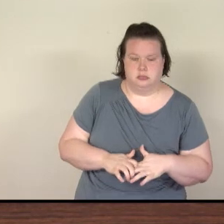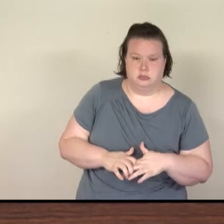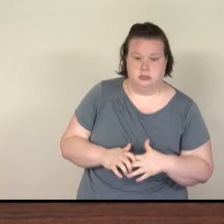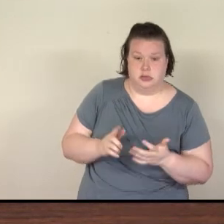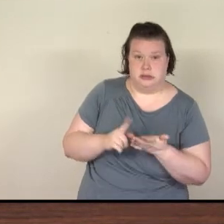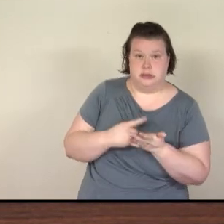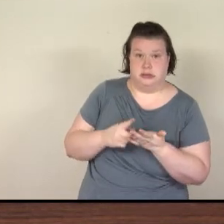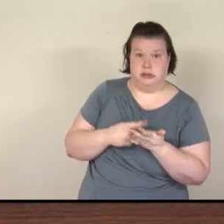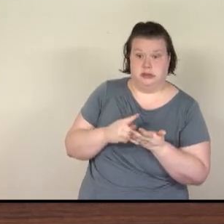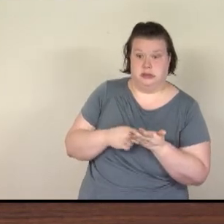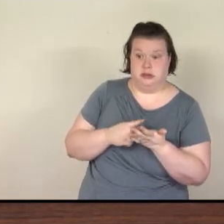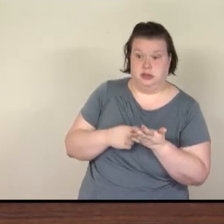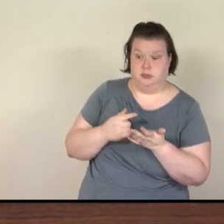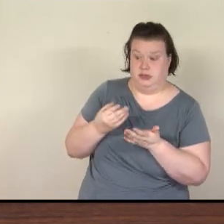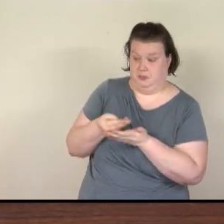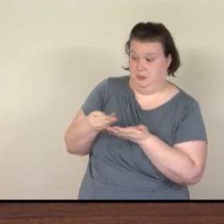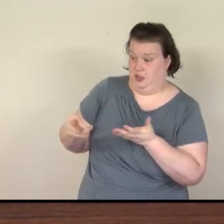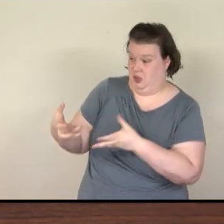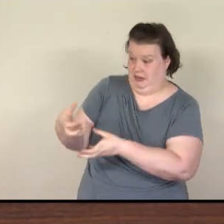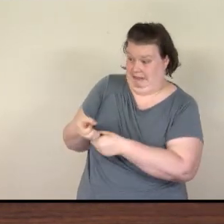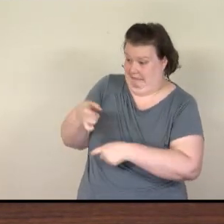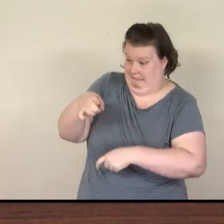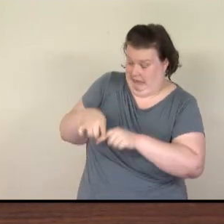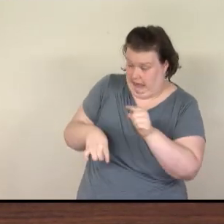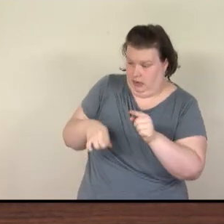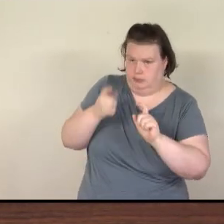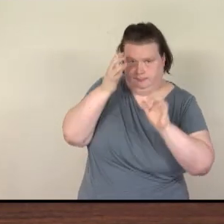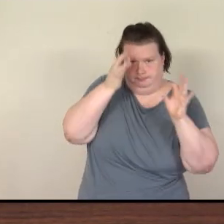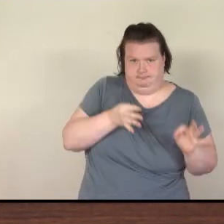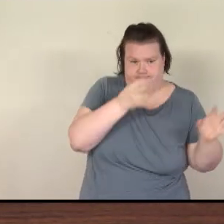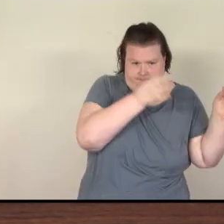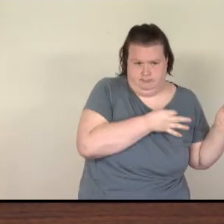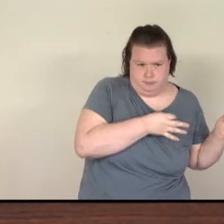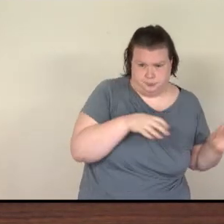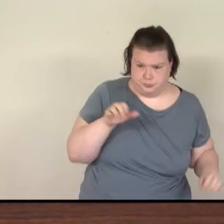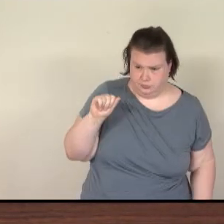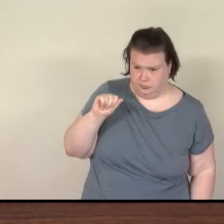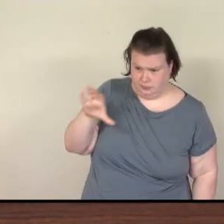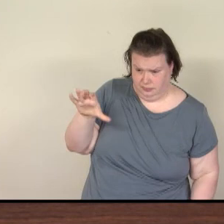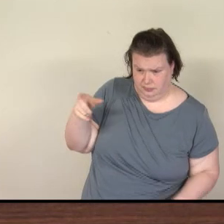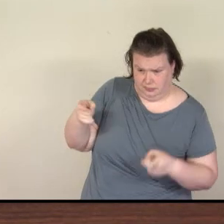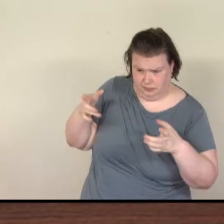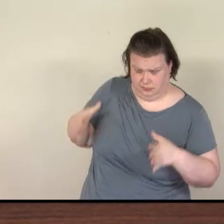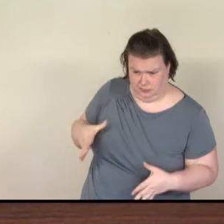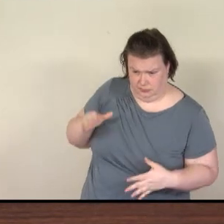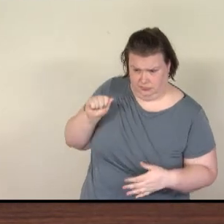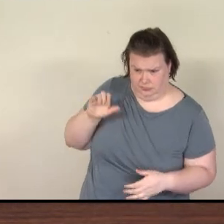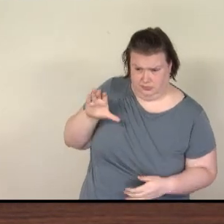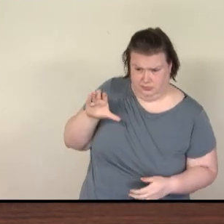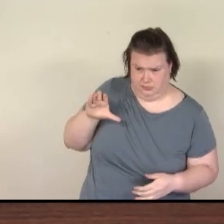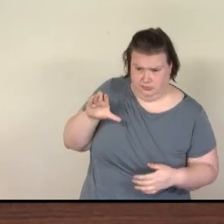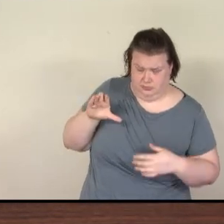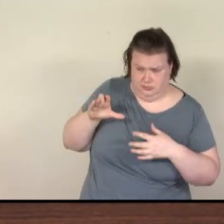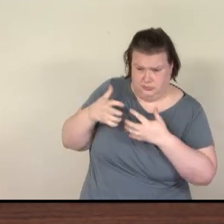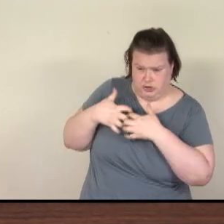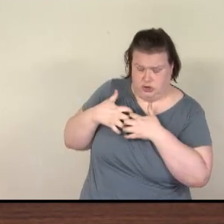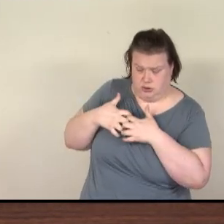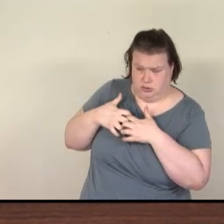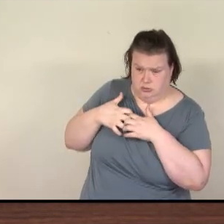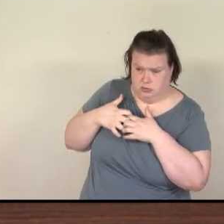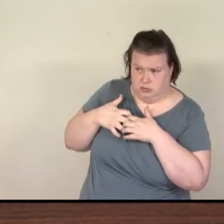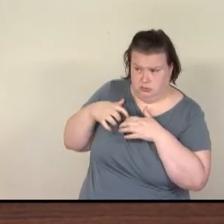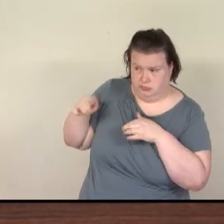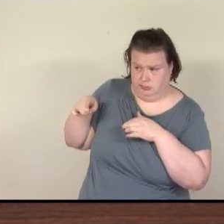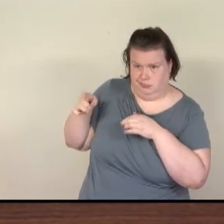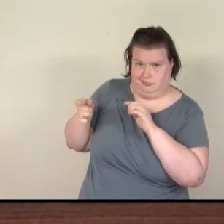sometimes when you can't get materials, and which was the case of the AC handler, AC unit, and so